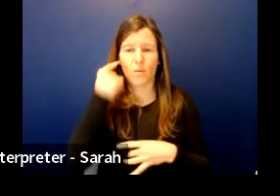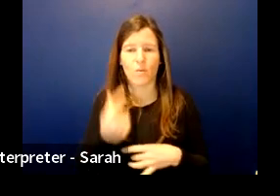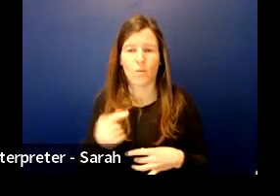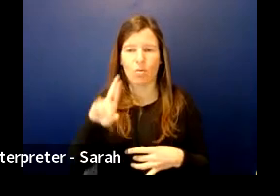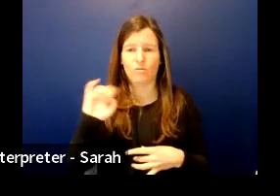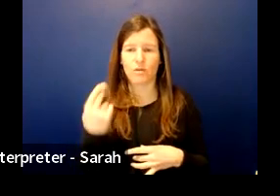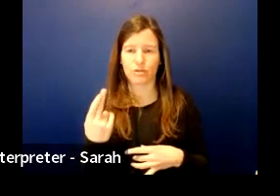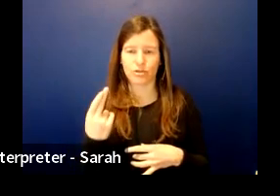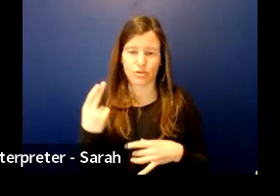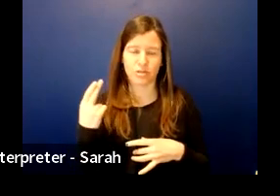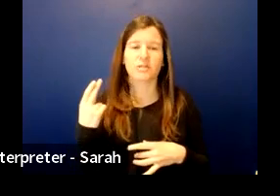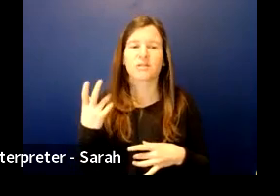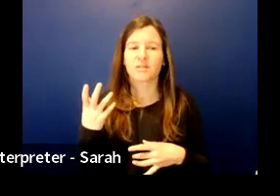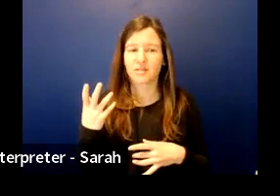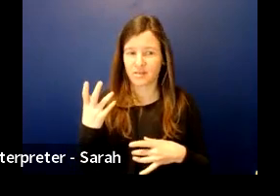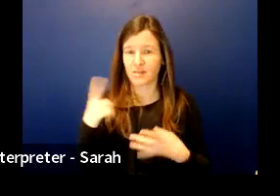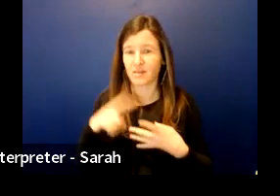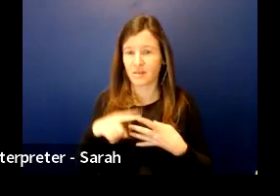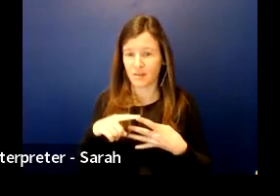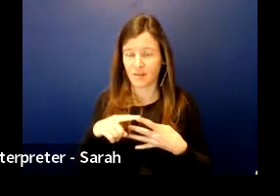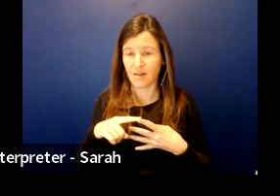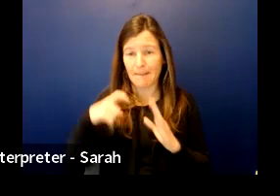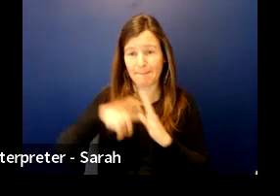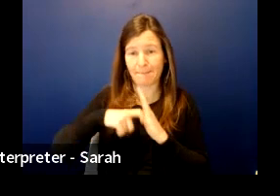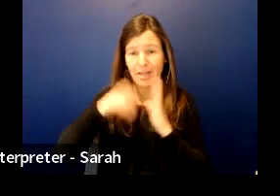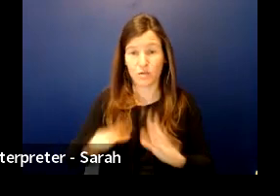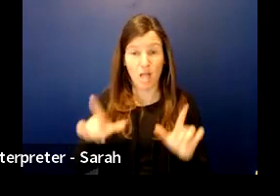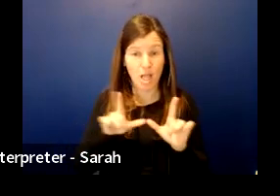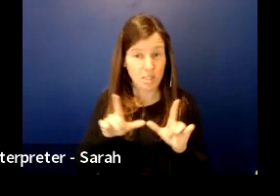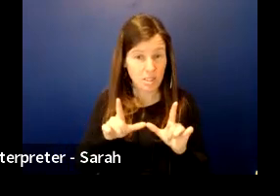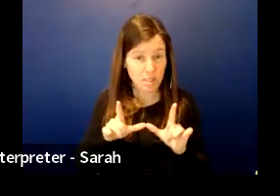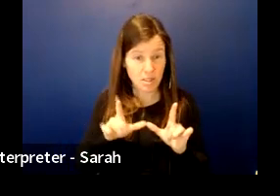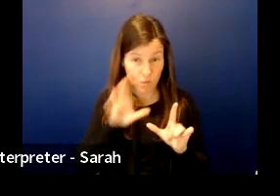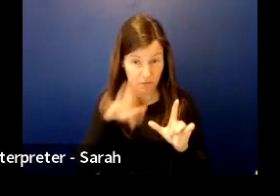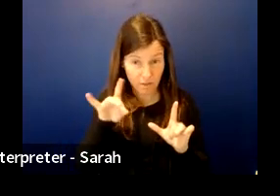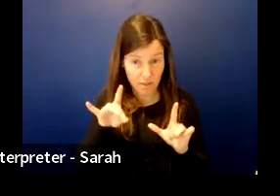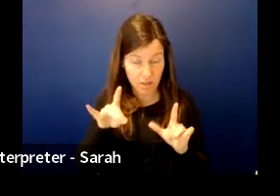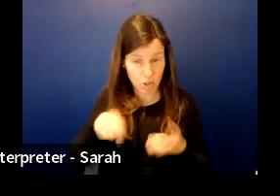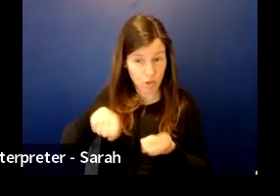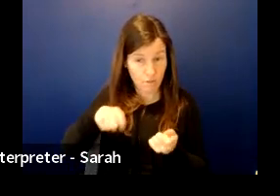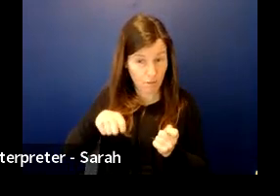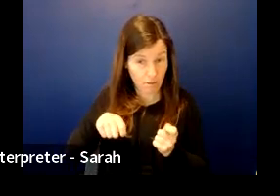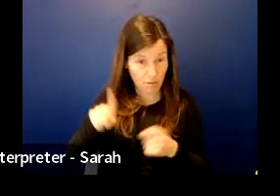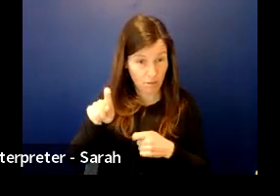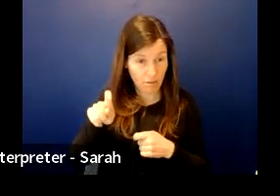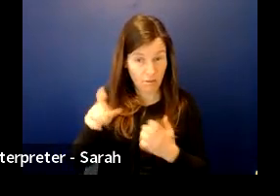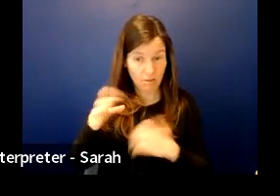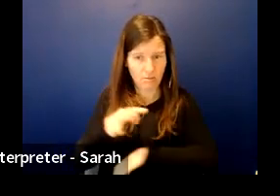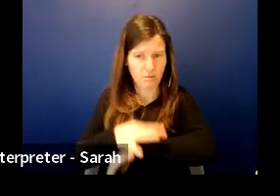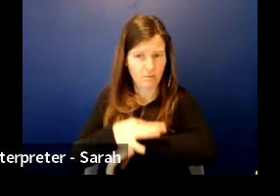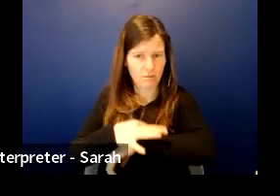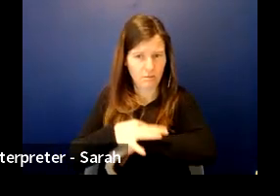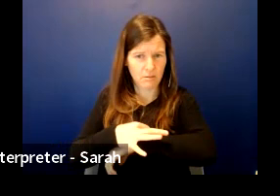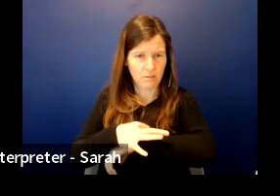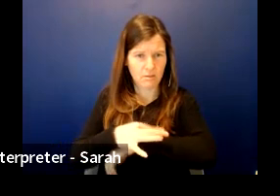collections? Would you find a miner's license? How about a shovel? A wristwatch